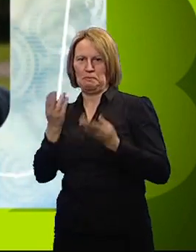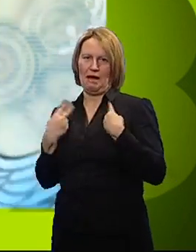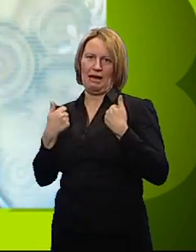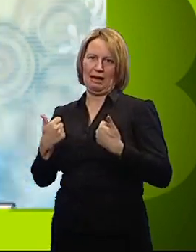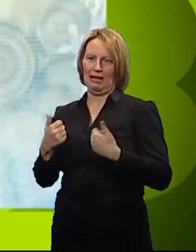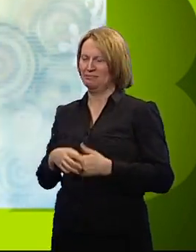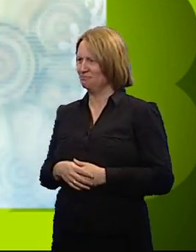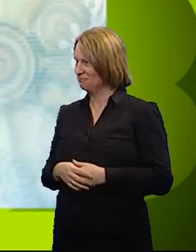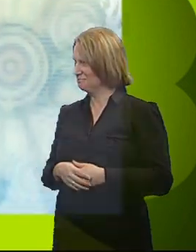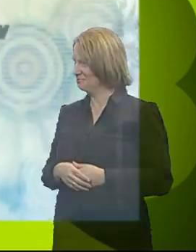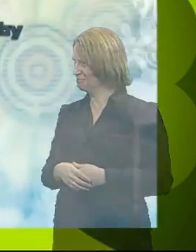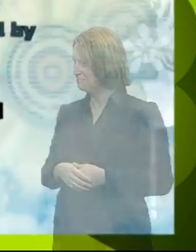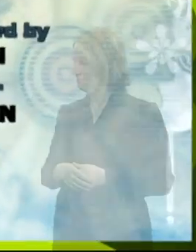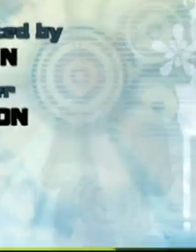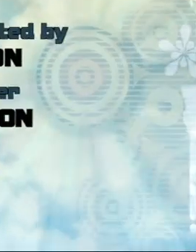my gadgets.